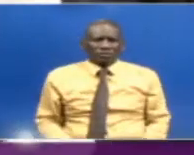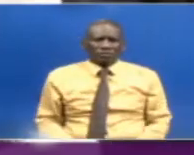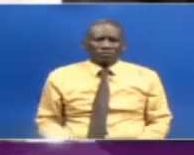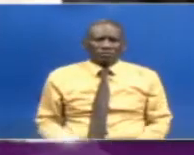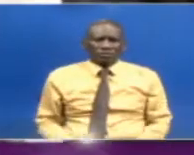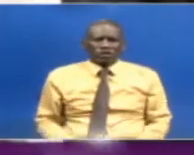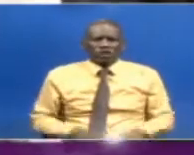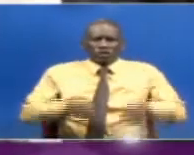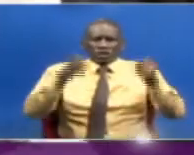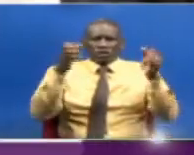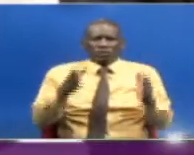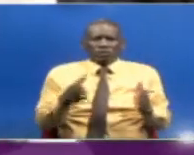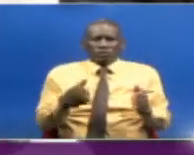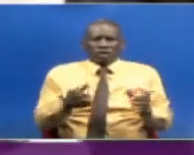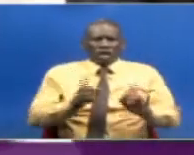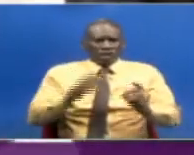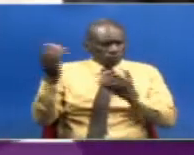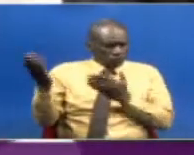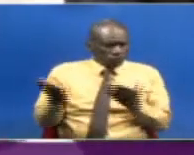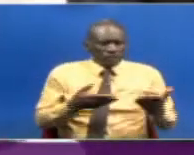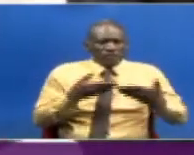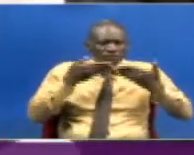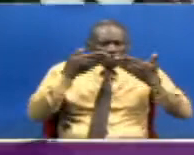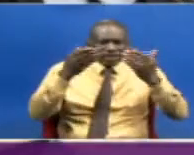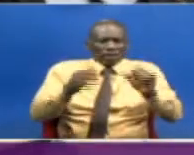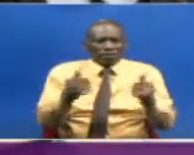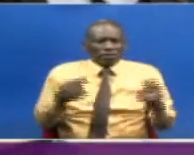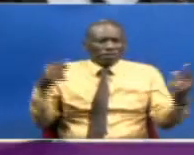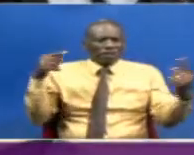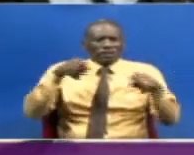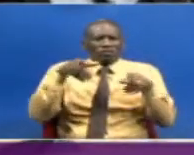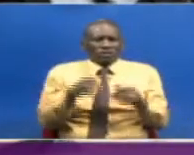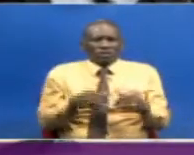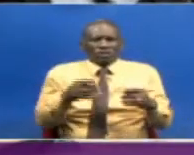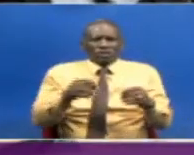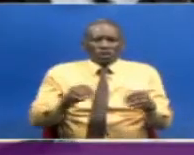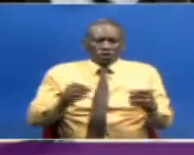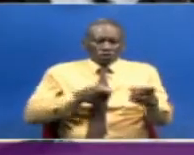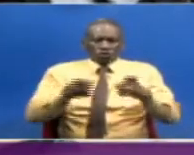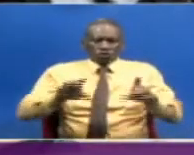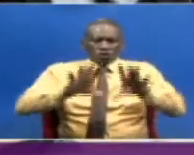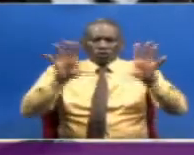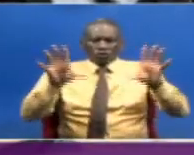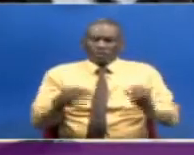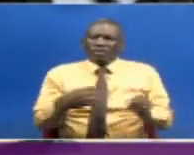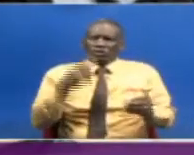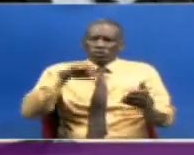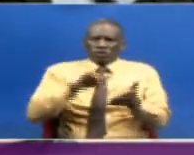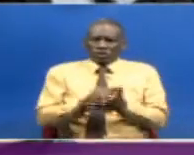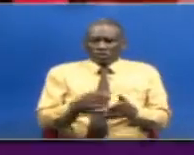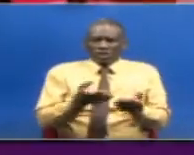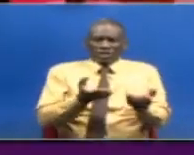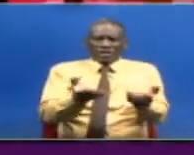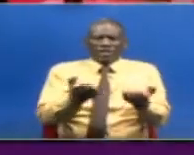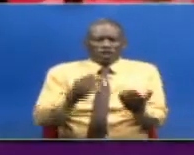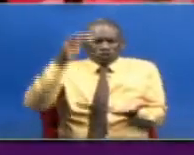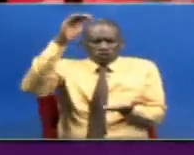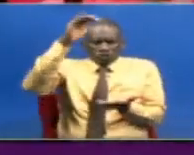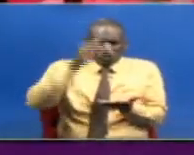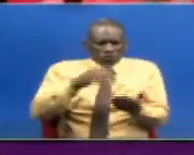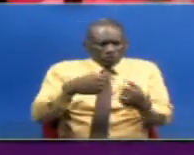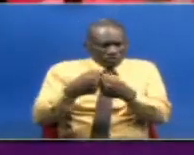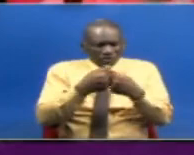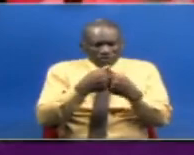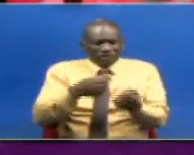Chairman, I have not received the answer to date. According to the Controller of Budget, there is a need to reduce deficit